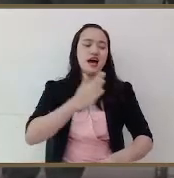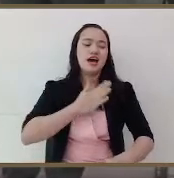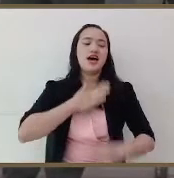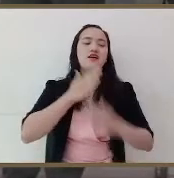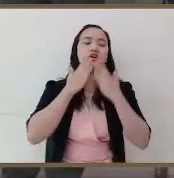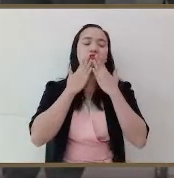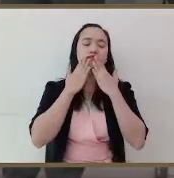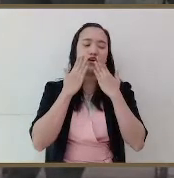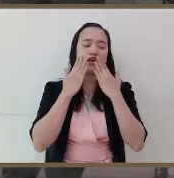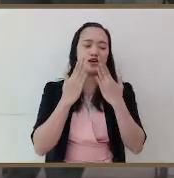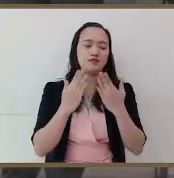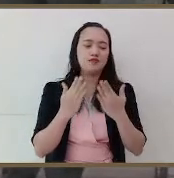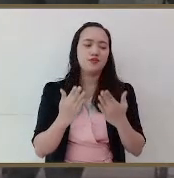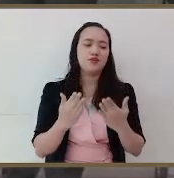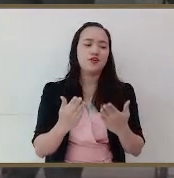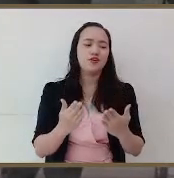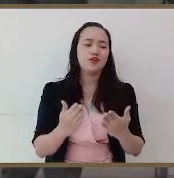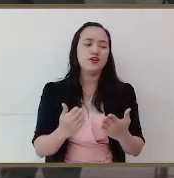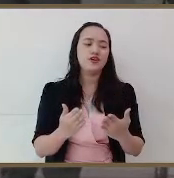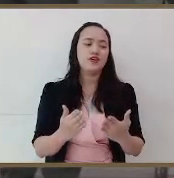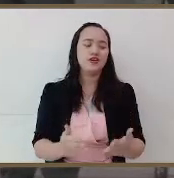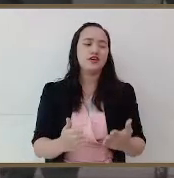Lord, oh, I'm